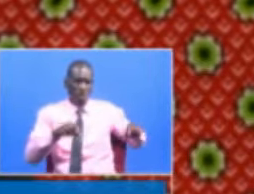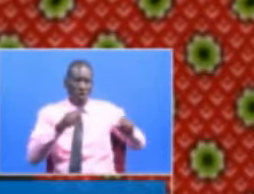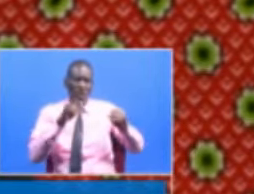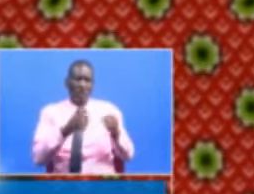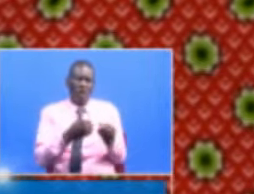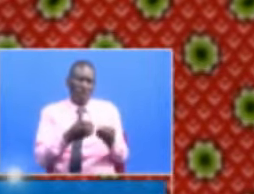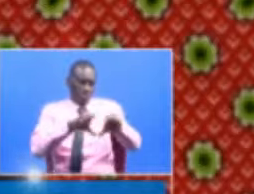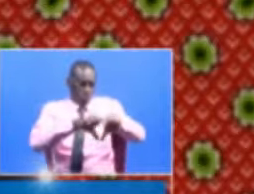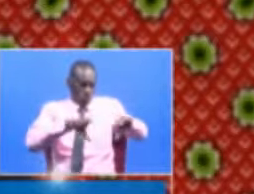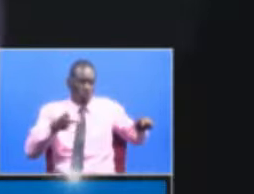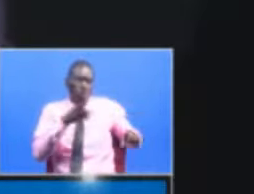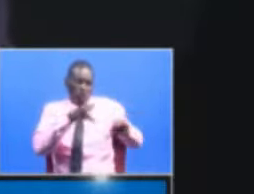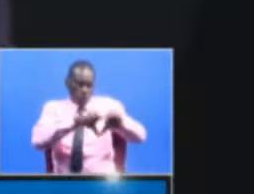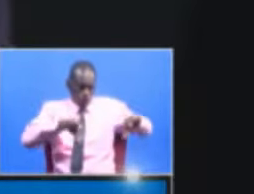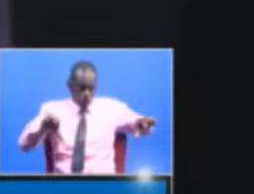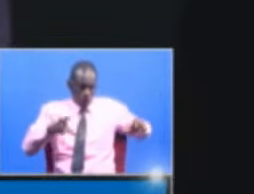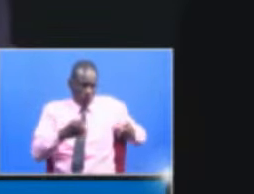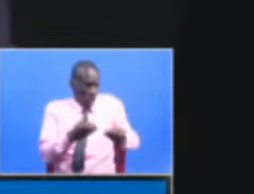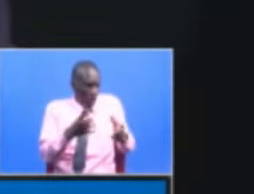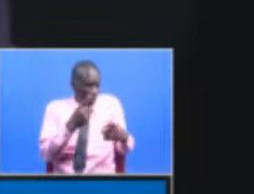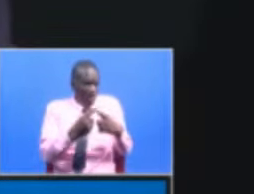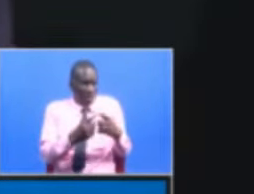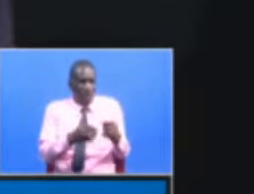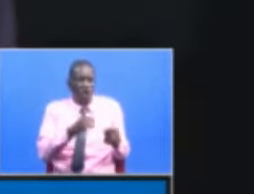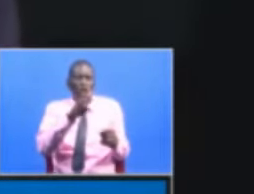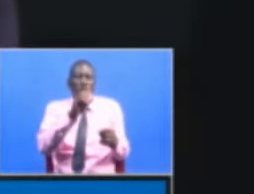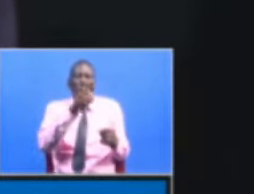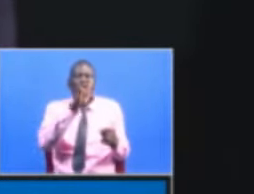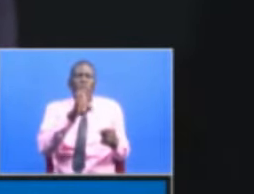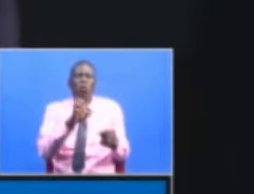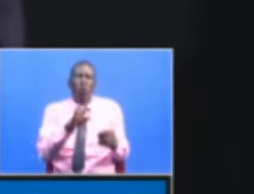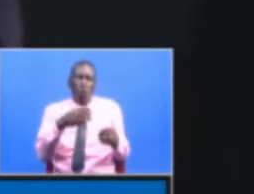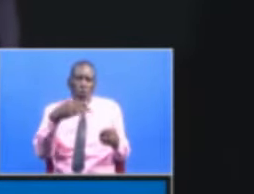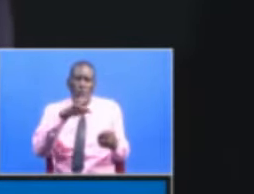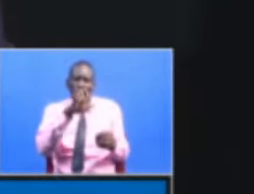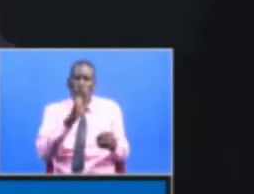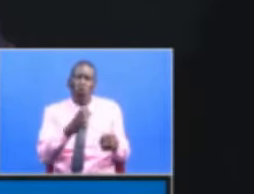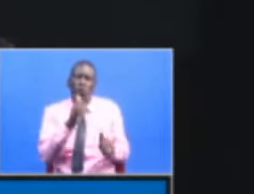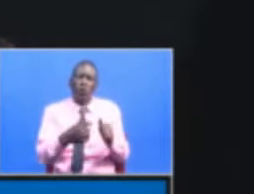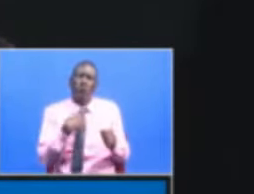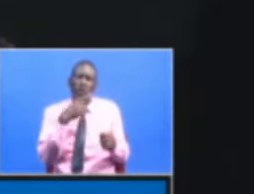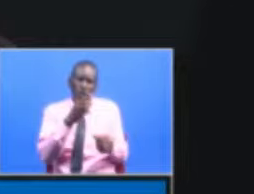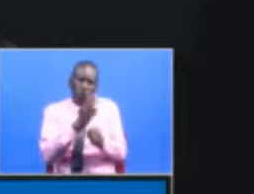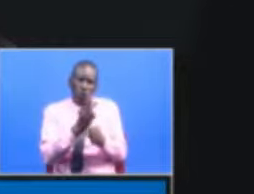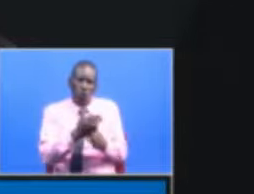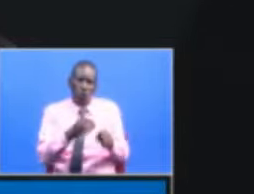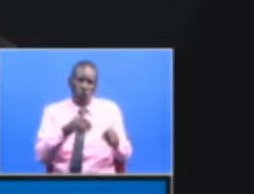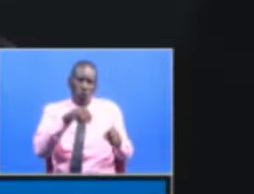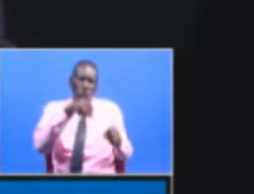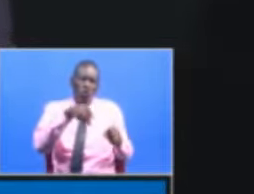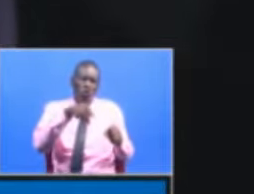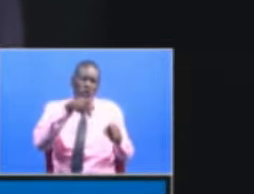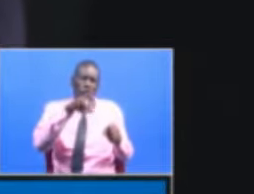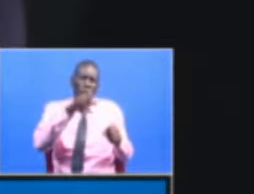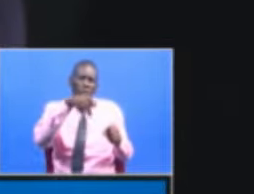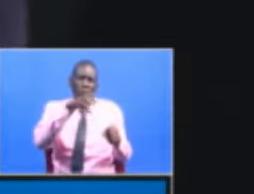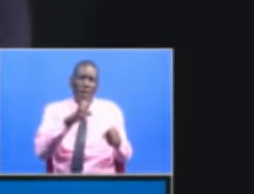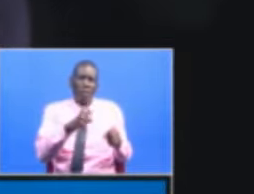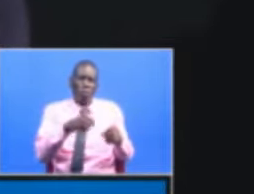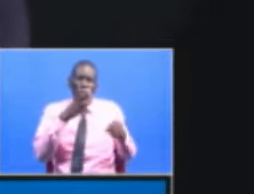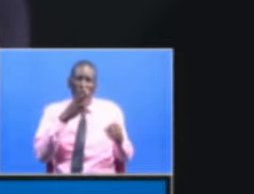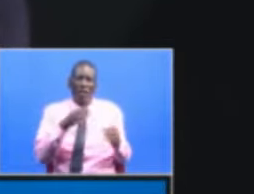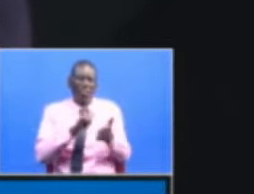years? The borehole you said you used to pipe water. No, that's a permanent facility. It's a permanent. What